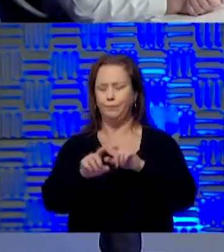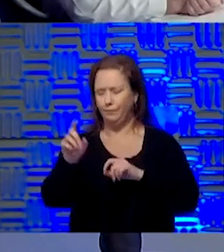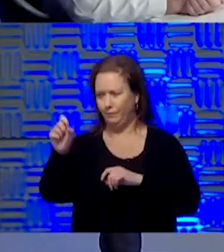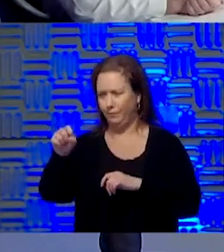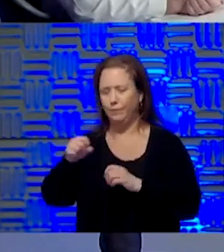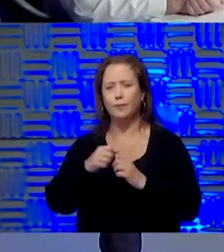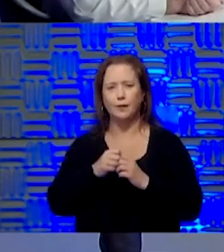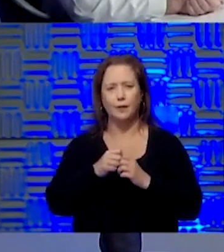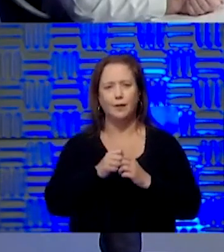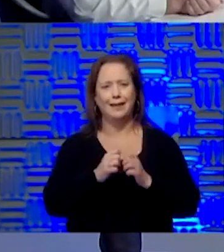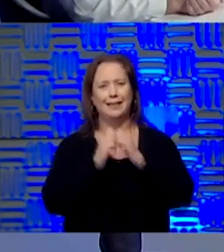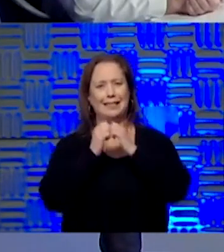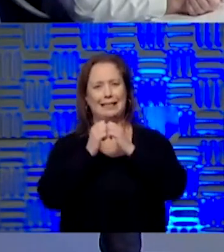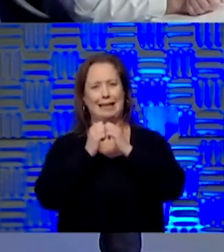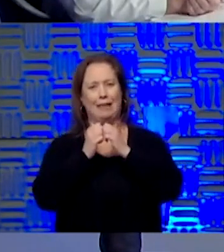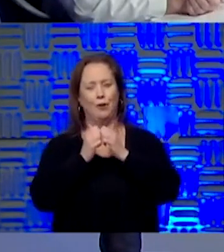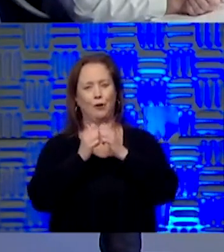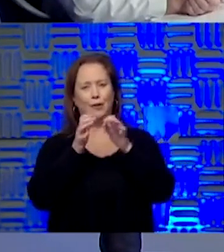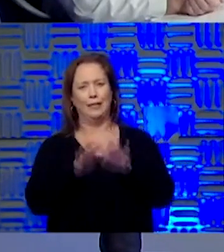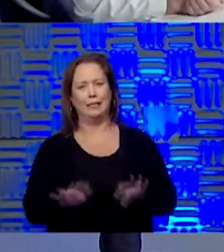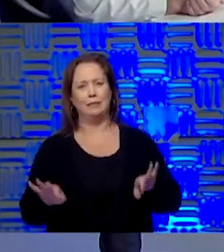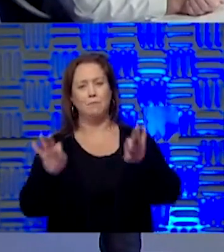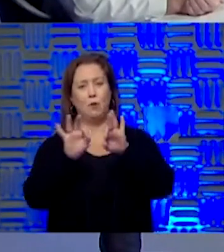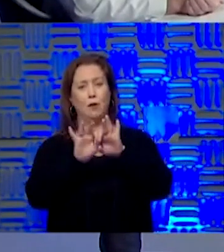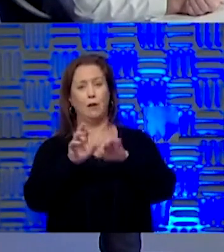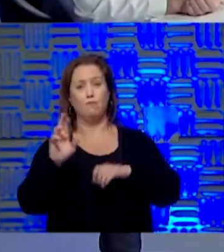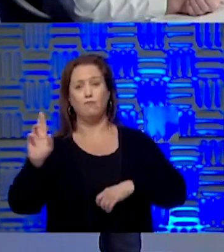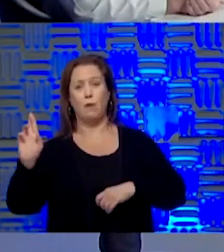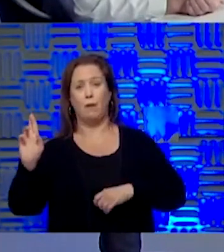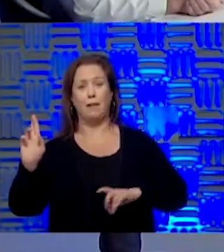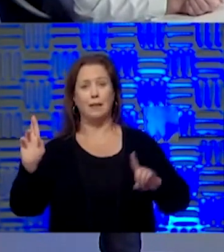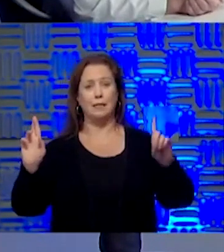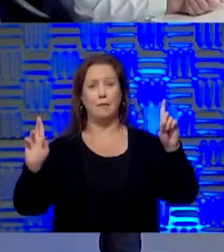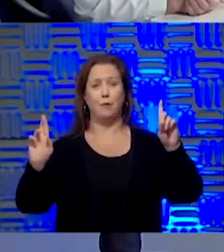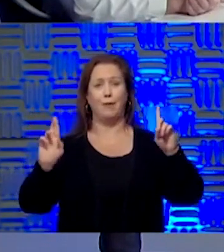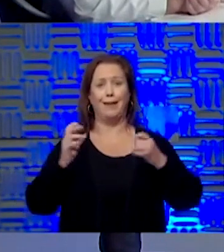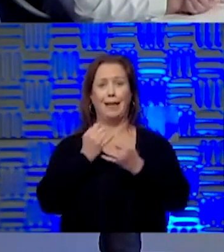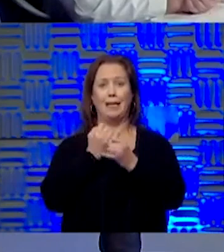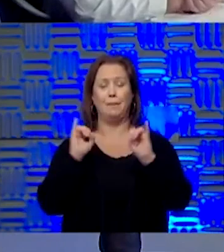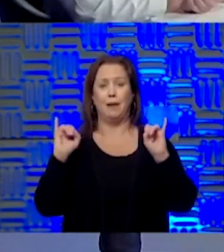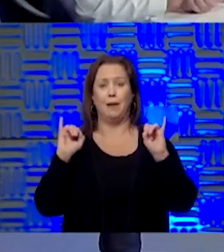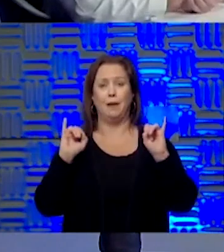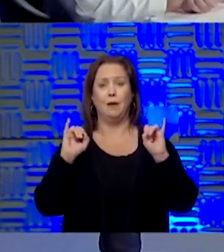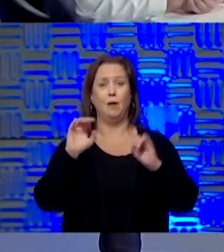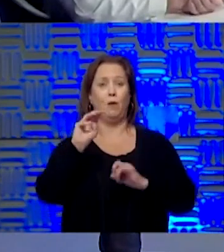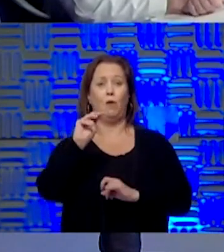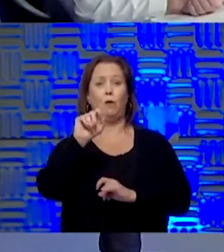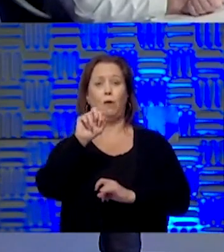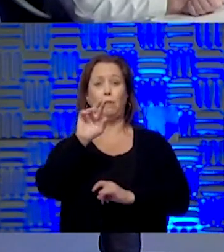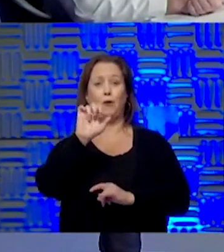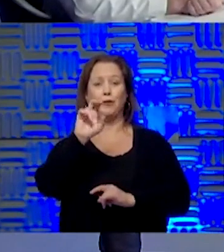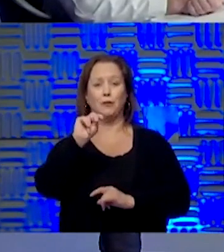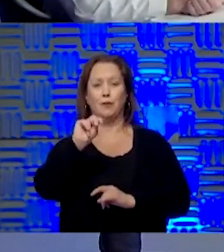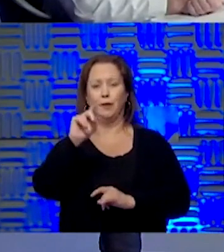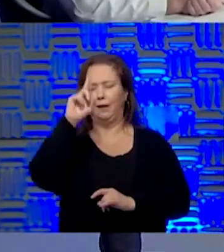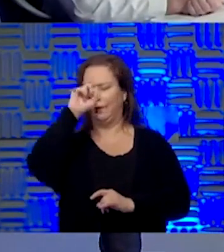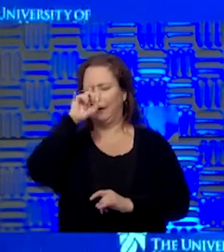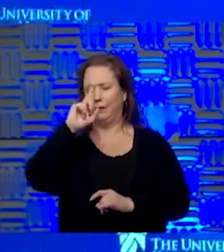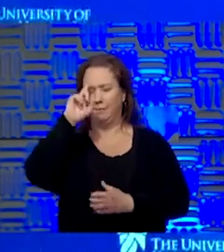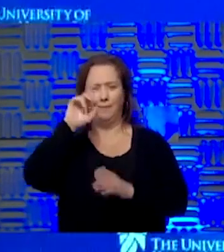think this together thing is really important. Whether you're a Republican, a Democrat, an independent, or a Martian, my family thinks I'm a Martian,